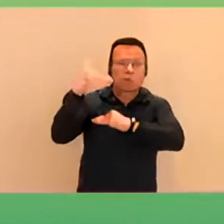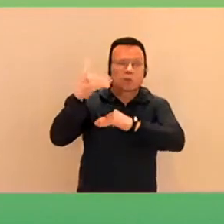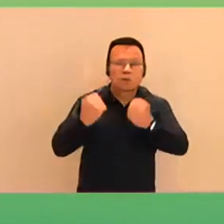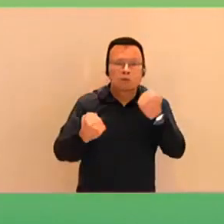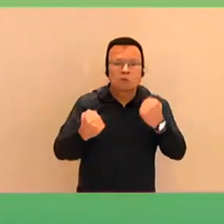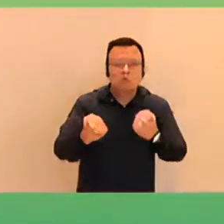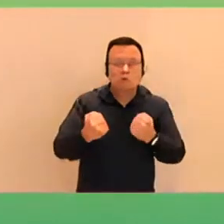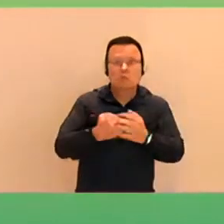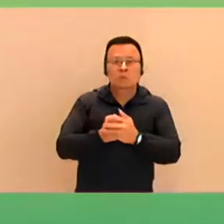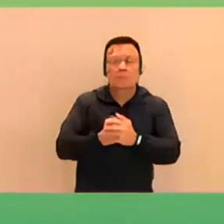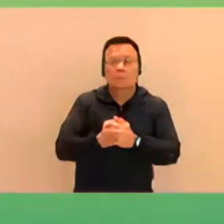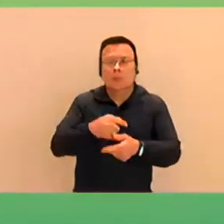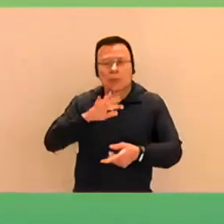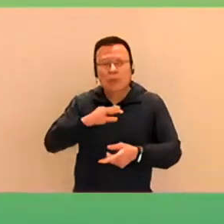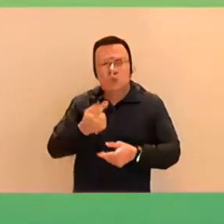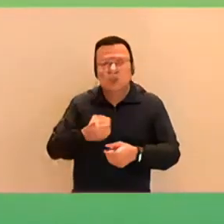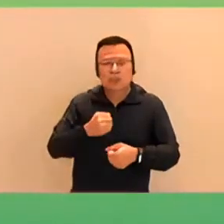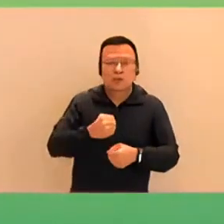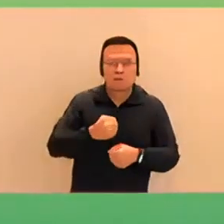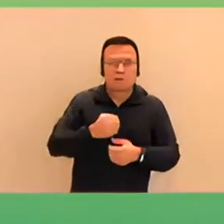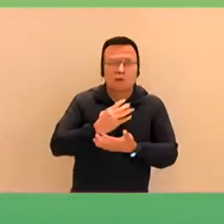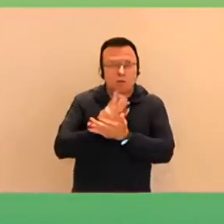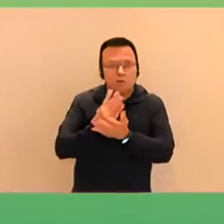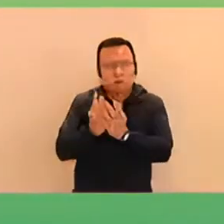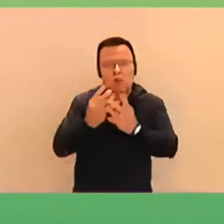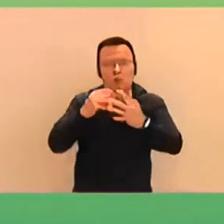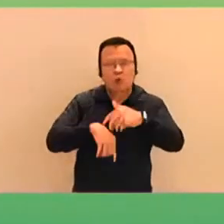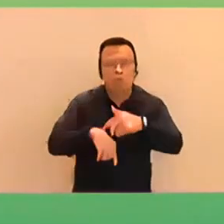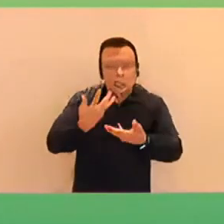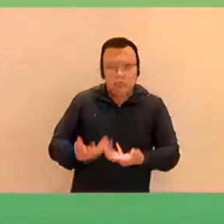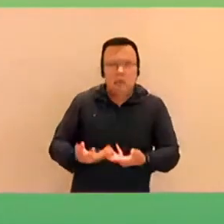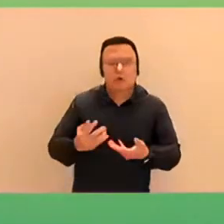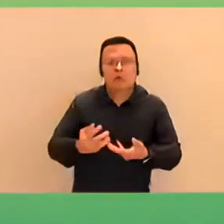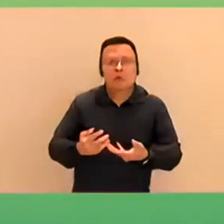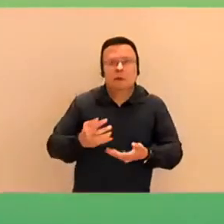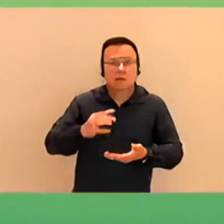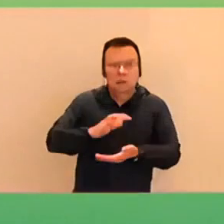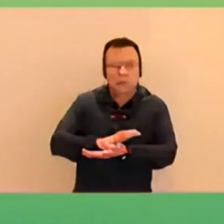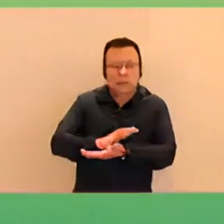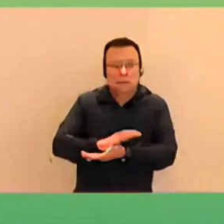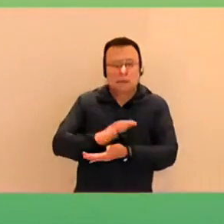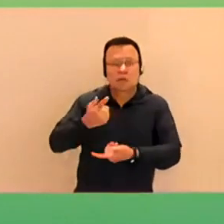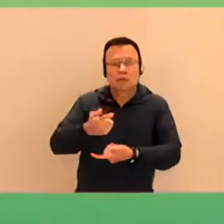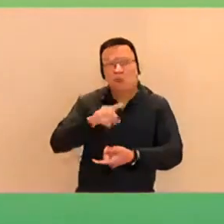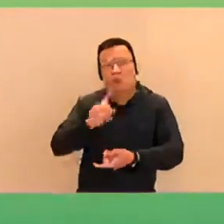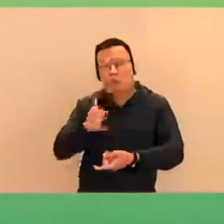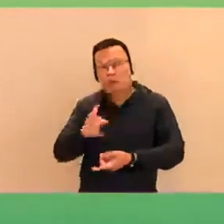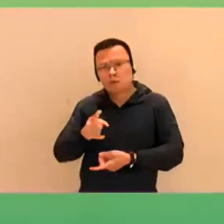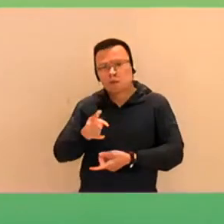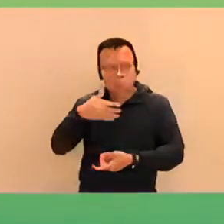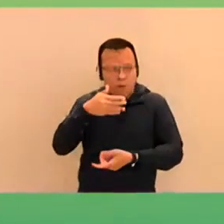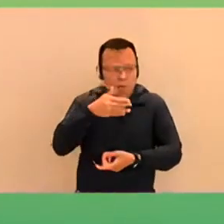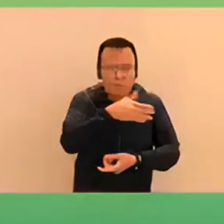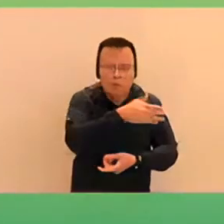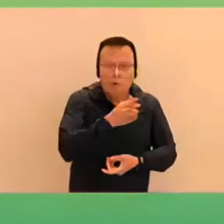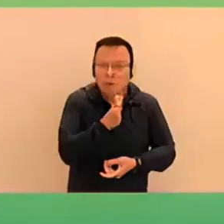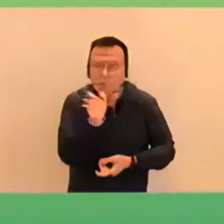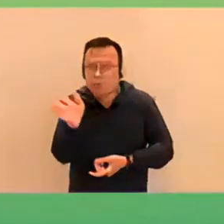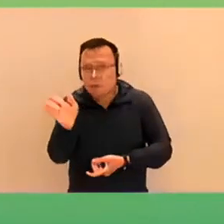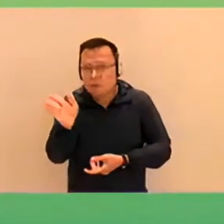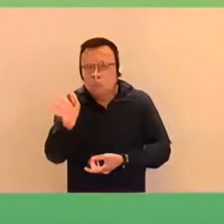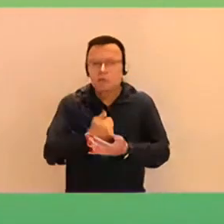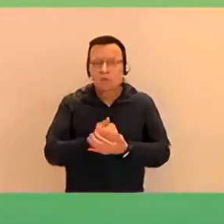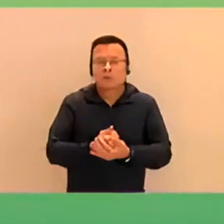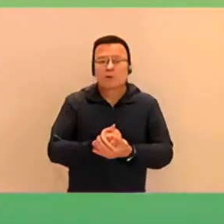the engineering area, we go this way and we should not stop and come back. Think of that. How